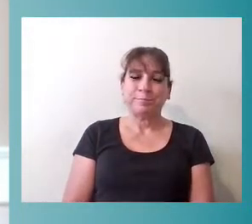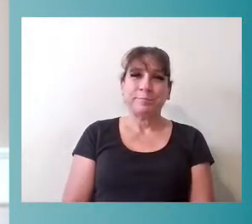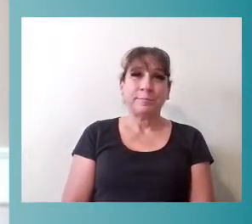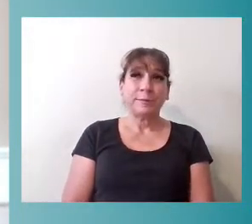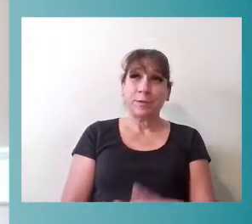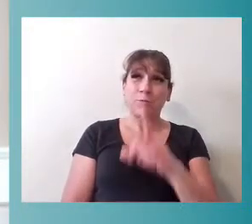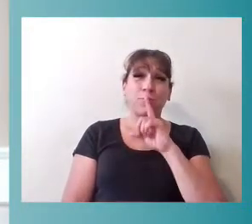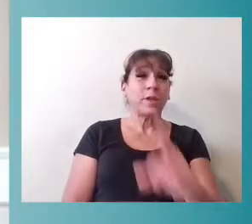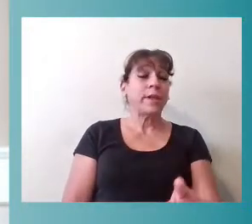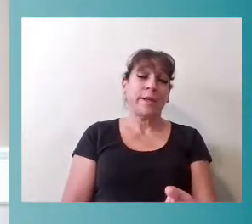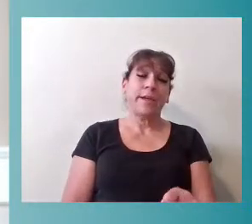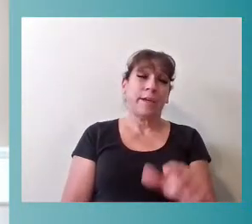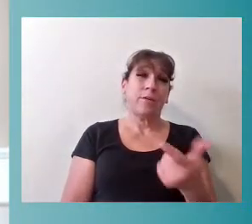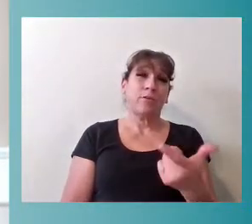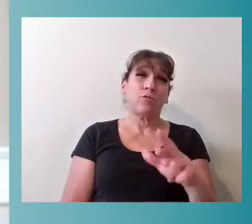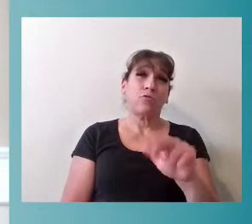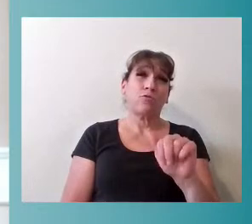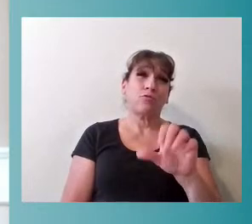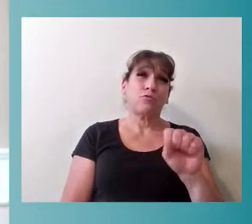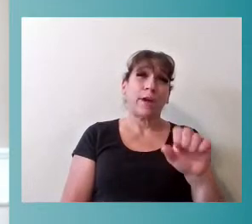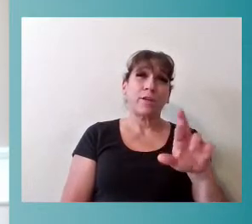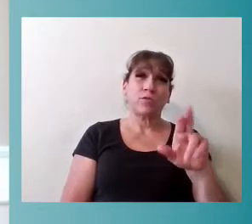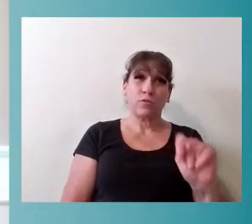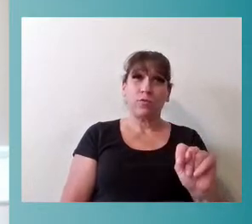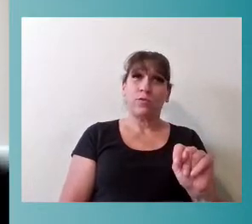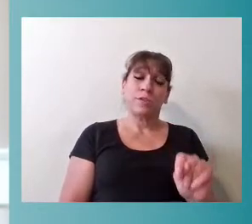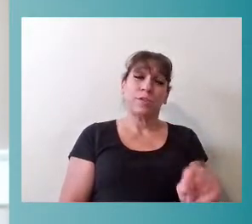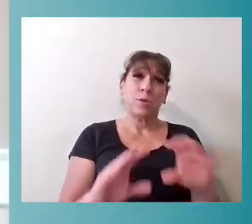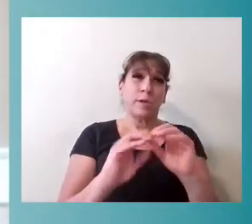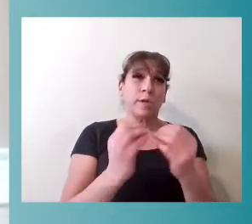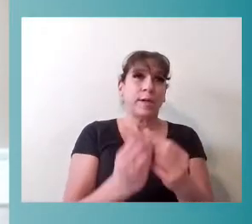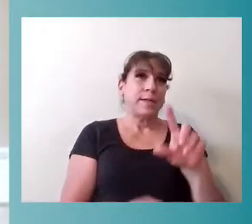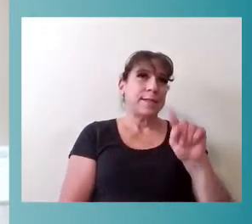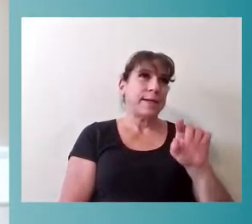Truly a grassroots organization, the origins of TMD began